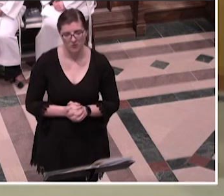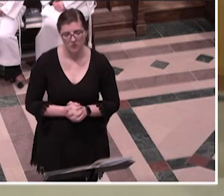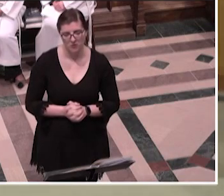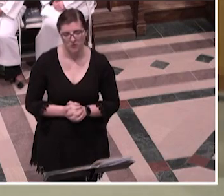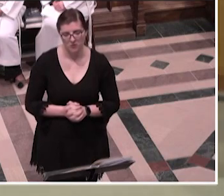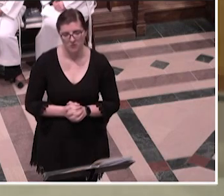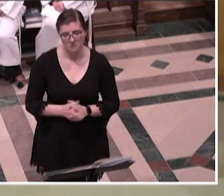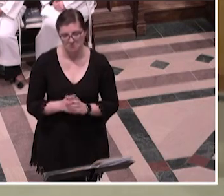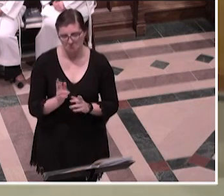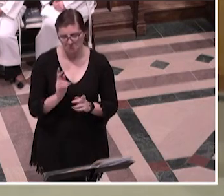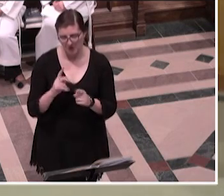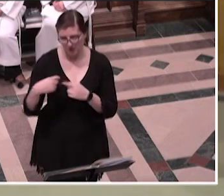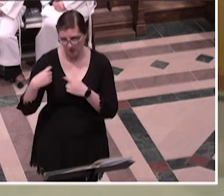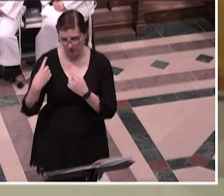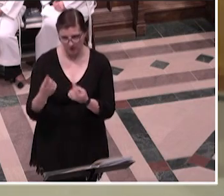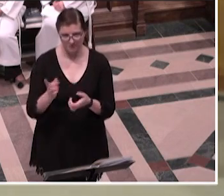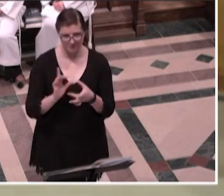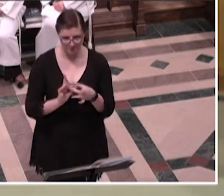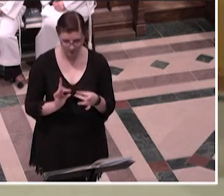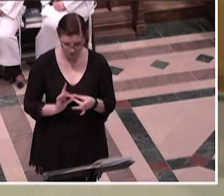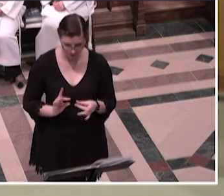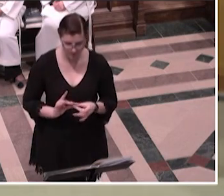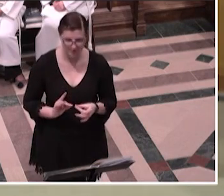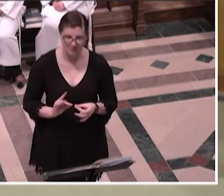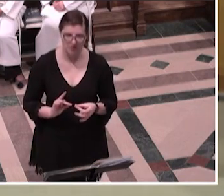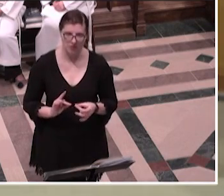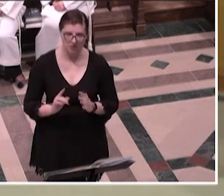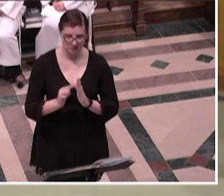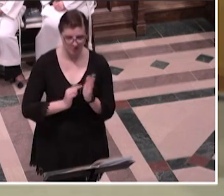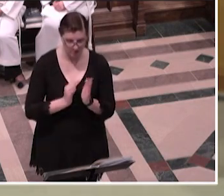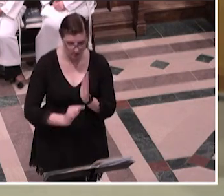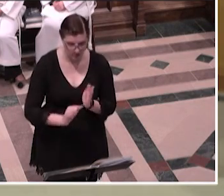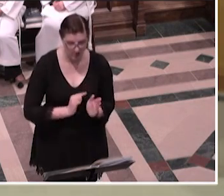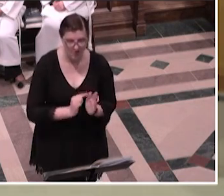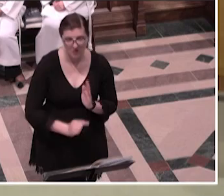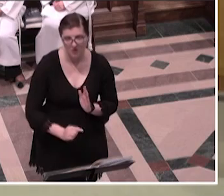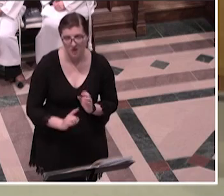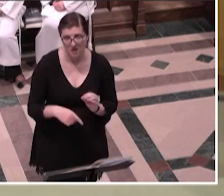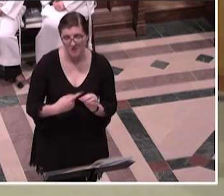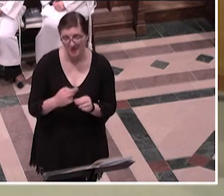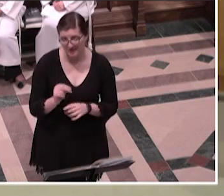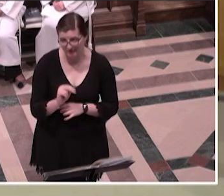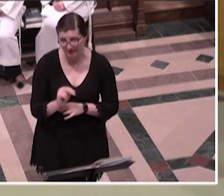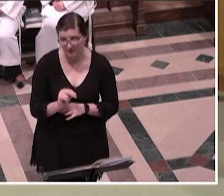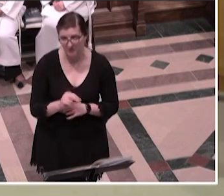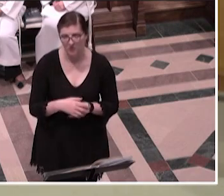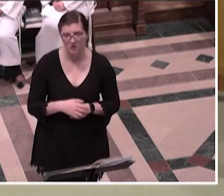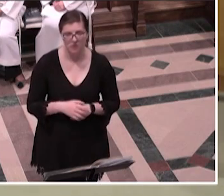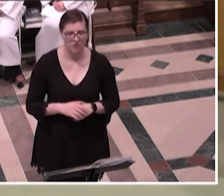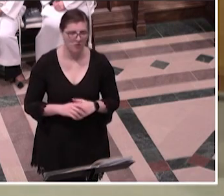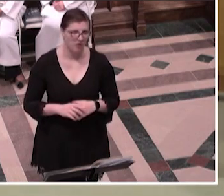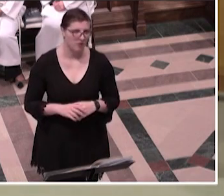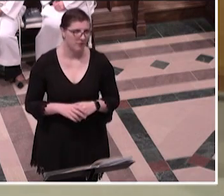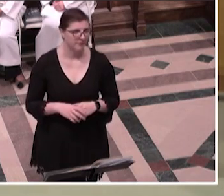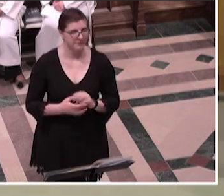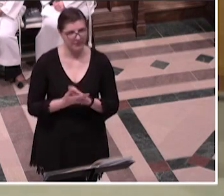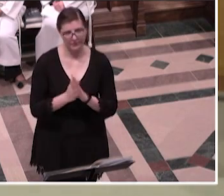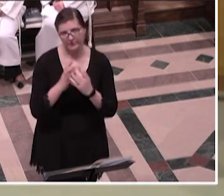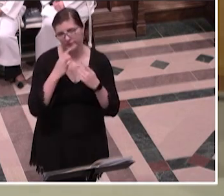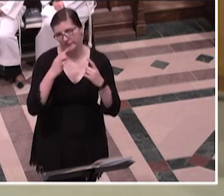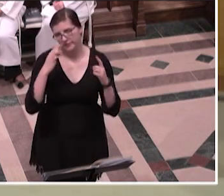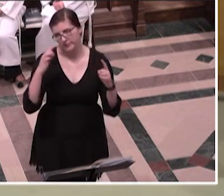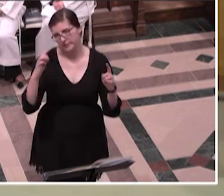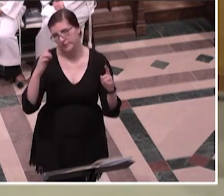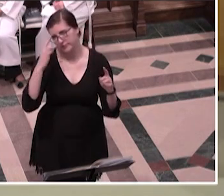Commentators over the years have done a real number on Nicodemus, making him out as the poster child of presumption, painting him as